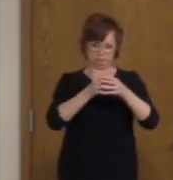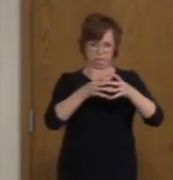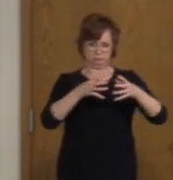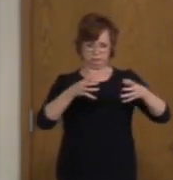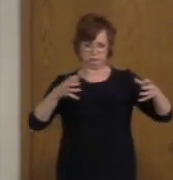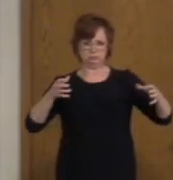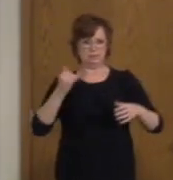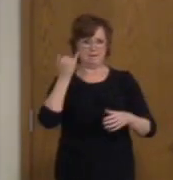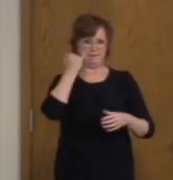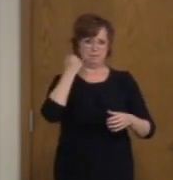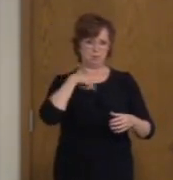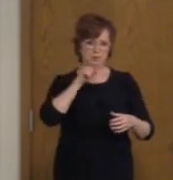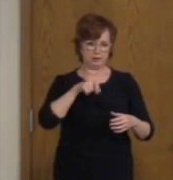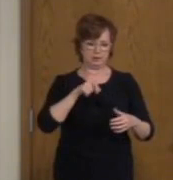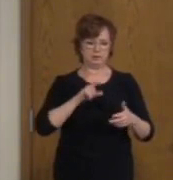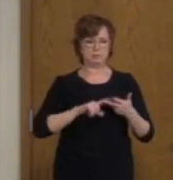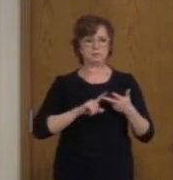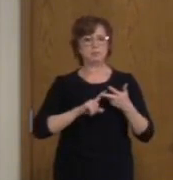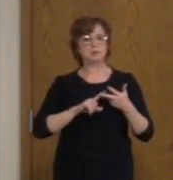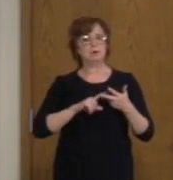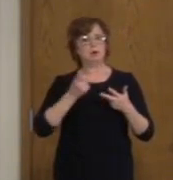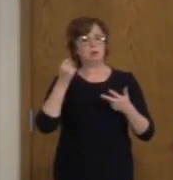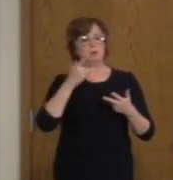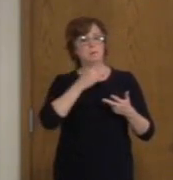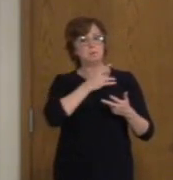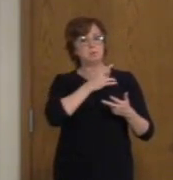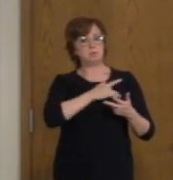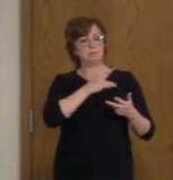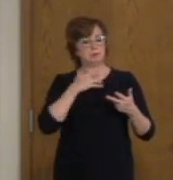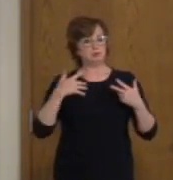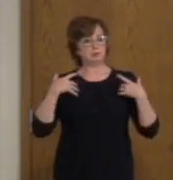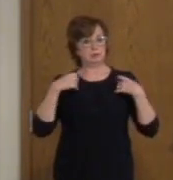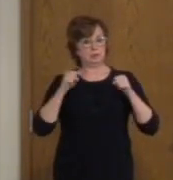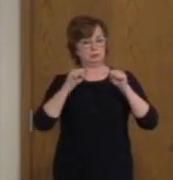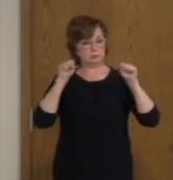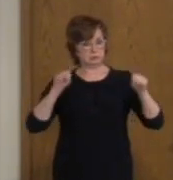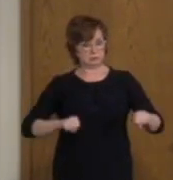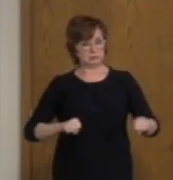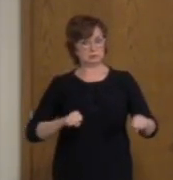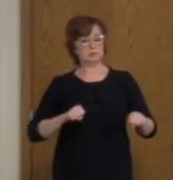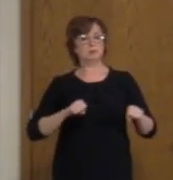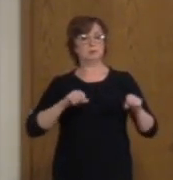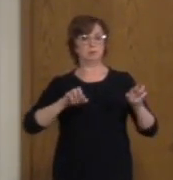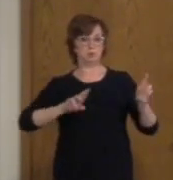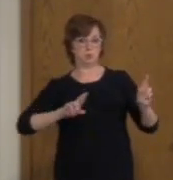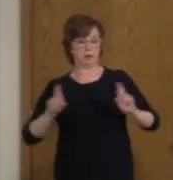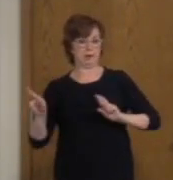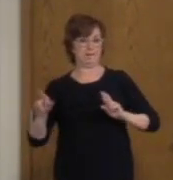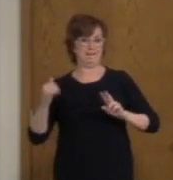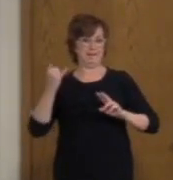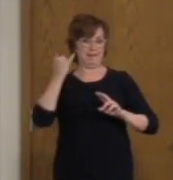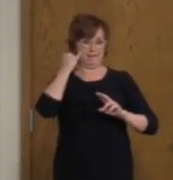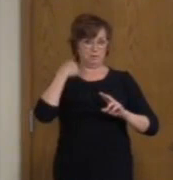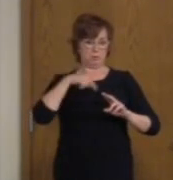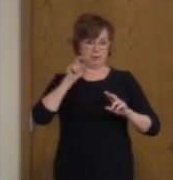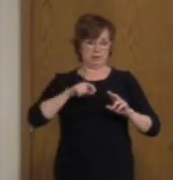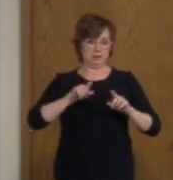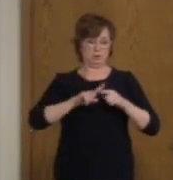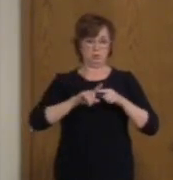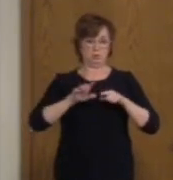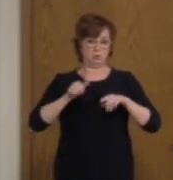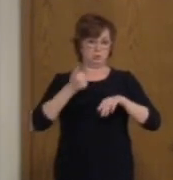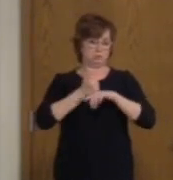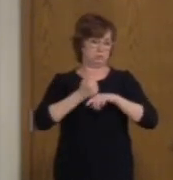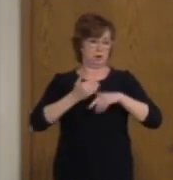capacity of the healthcare system to respond as it needs to respond, as we have throughout. With respect to the field